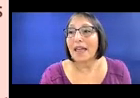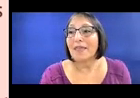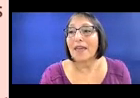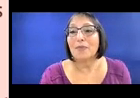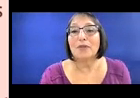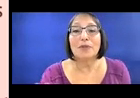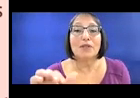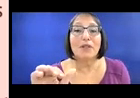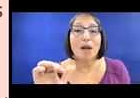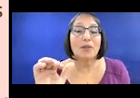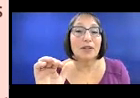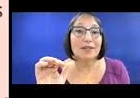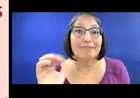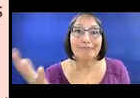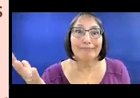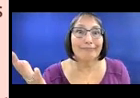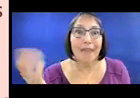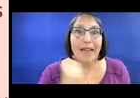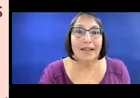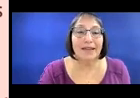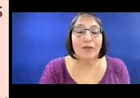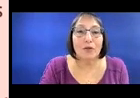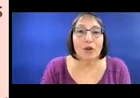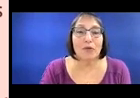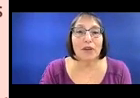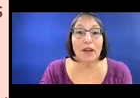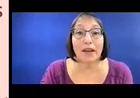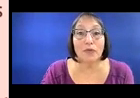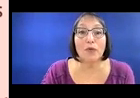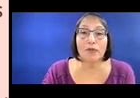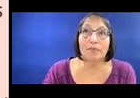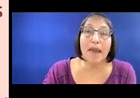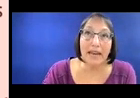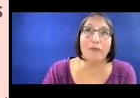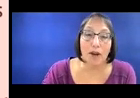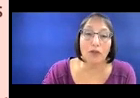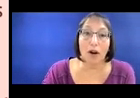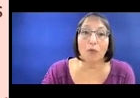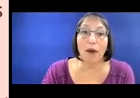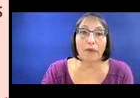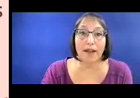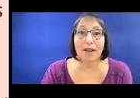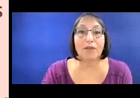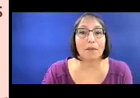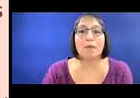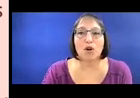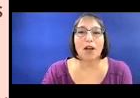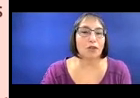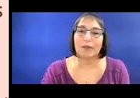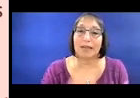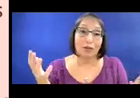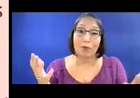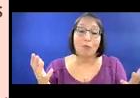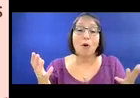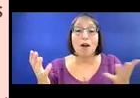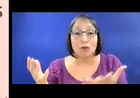And then resources and options, as I said, there's so many groovy online tools, many of which are great for ASL, and some of them are not, just